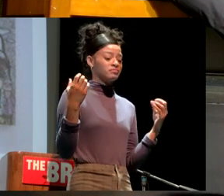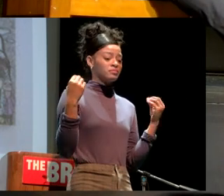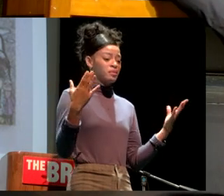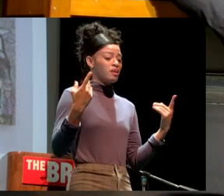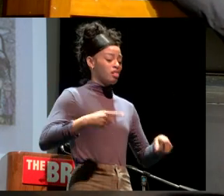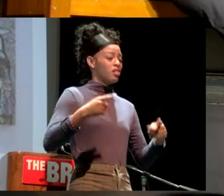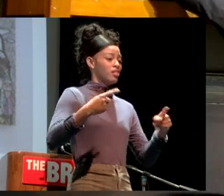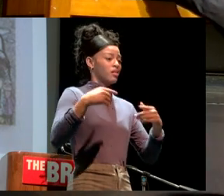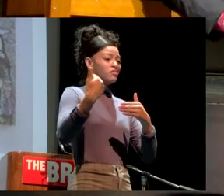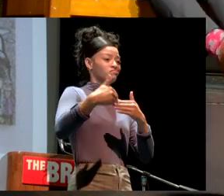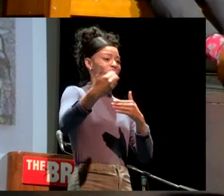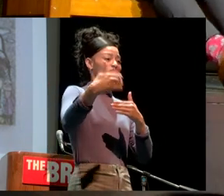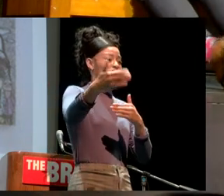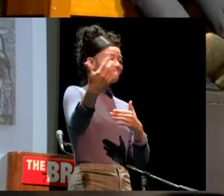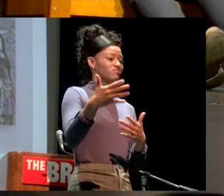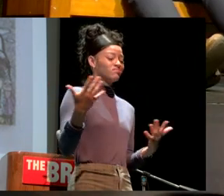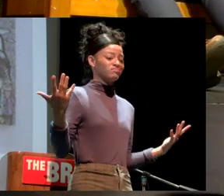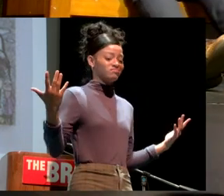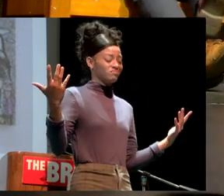Okay. Yeah.